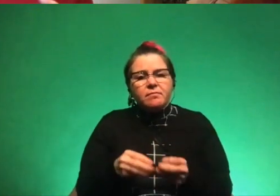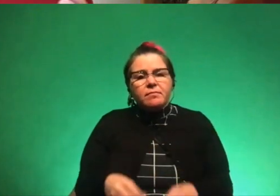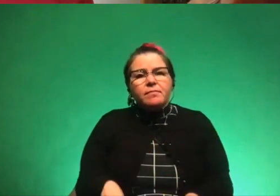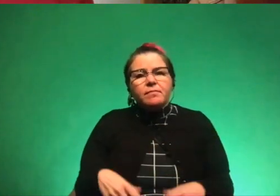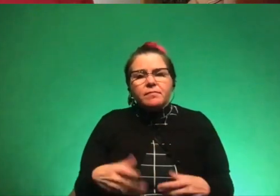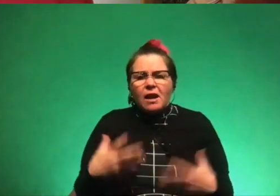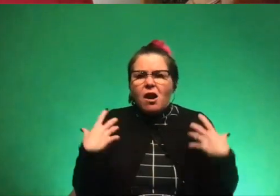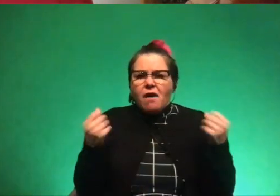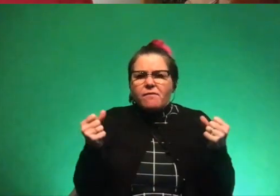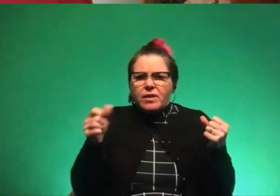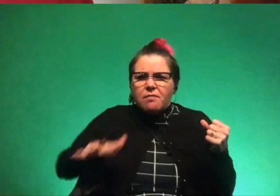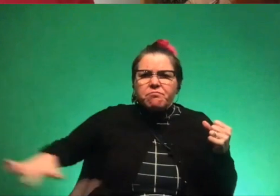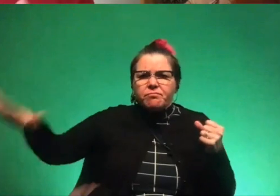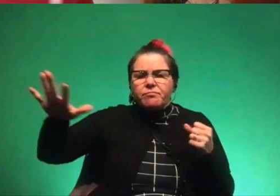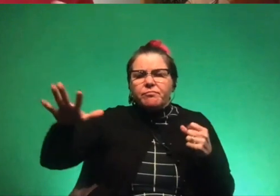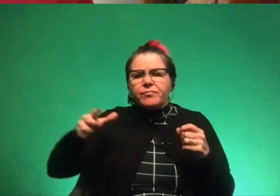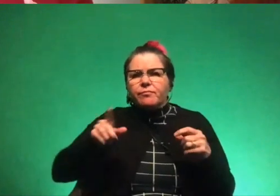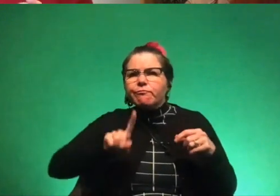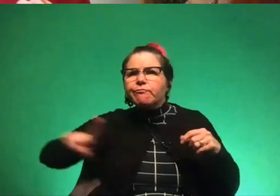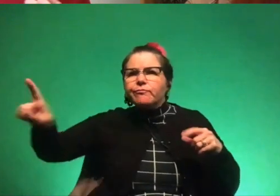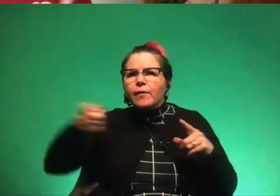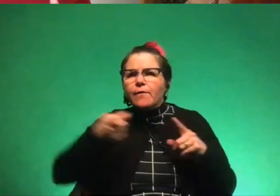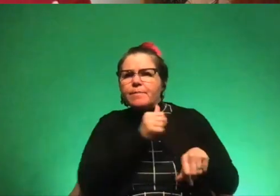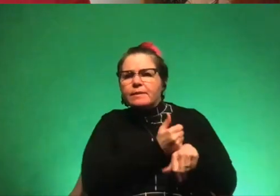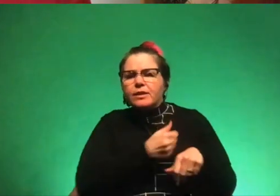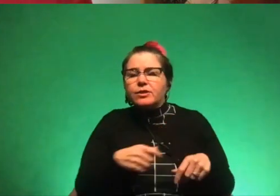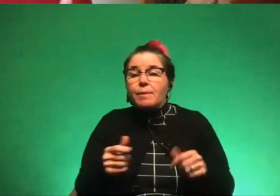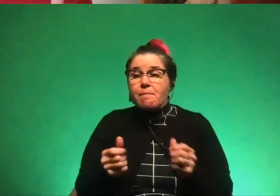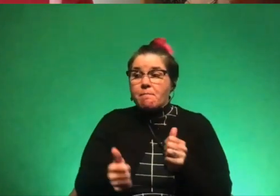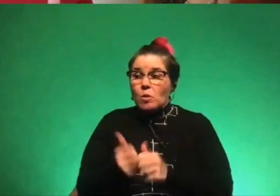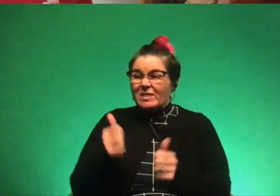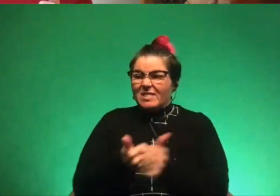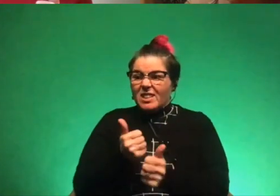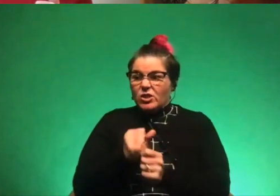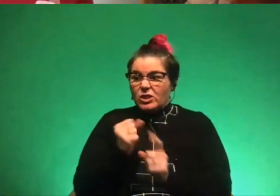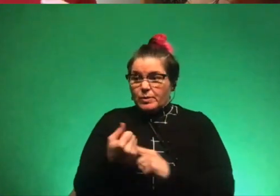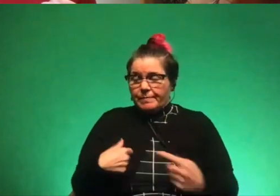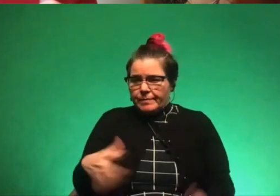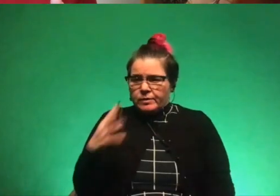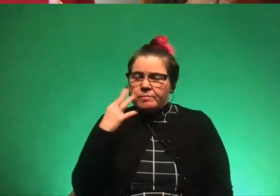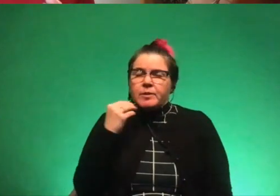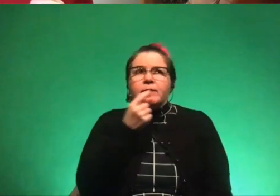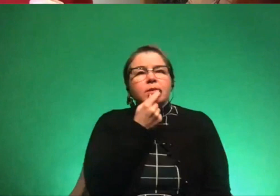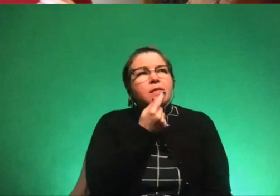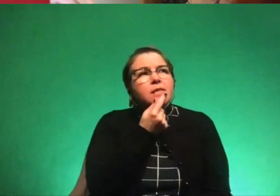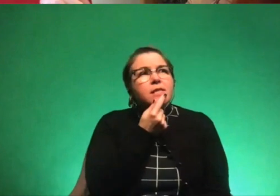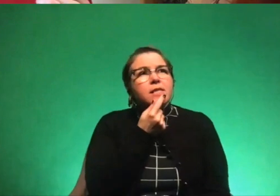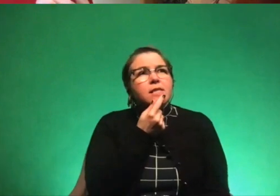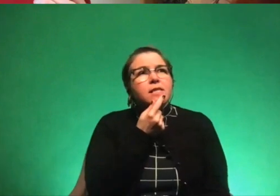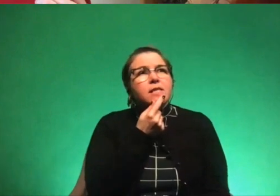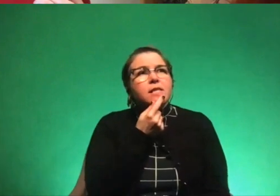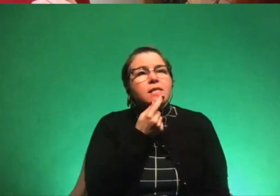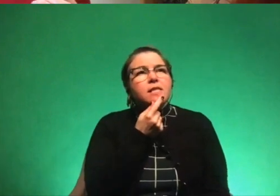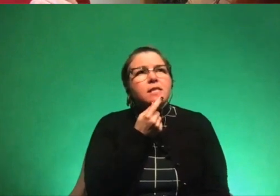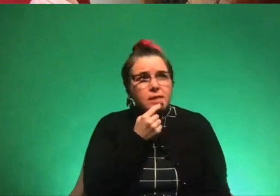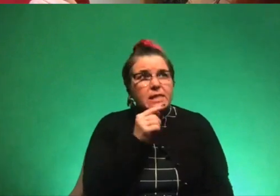Confident when we're out away from station. I guess the most dangerous situation I've been in though was on station. I think